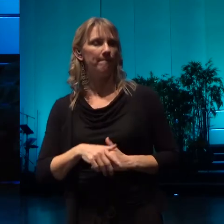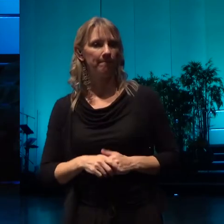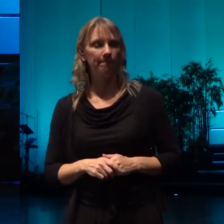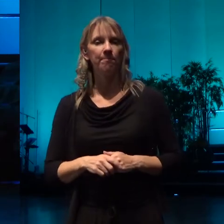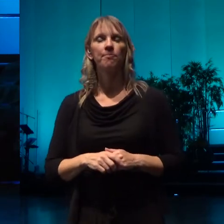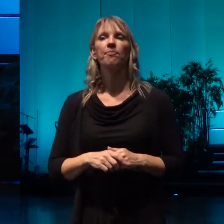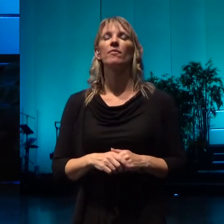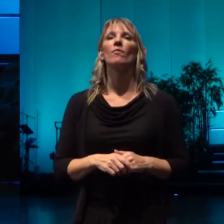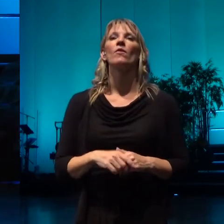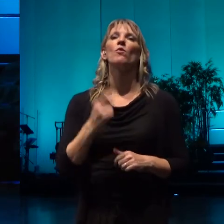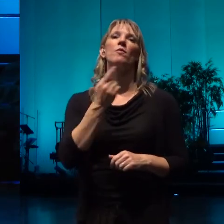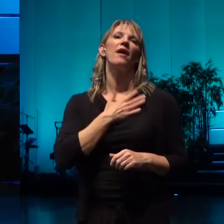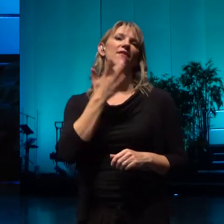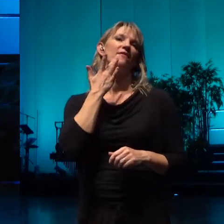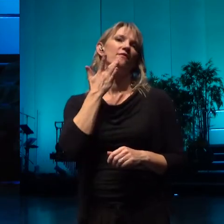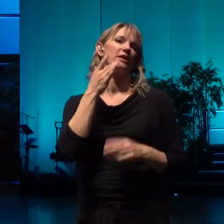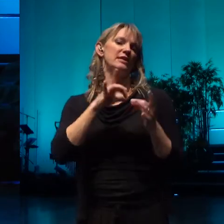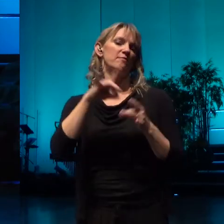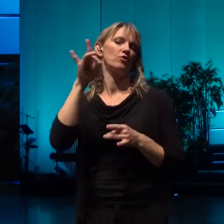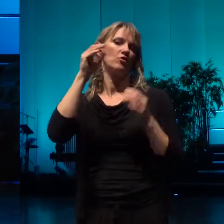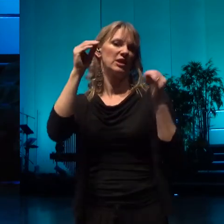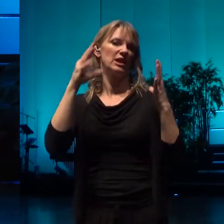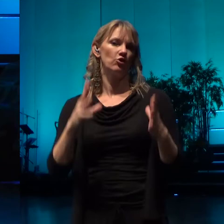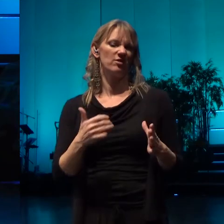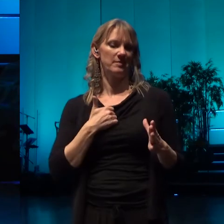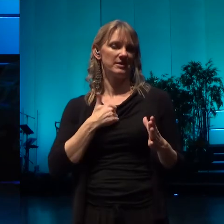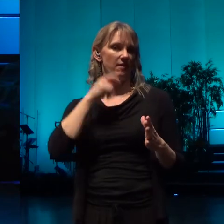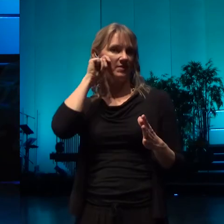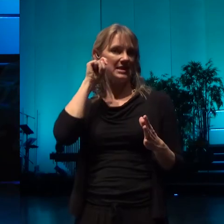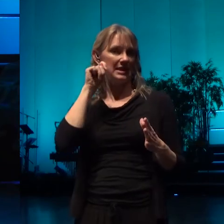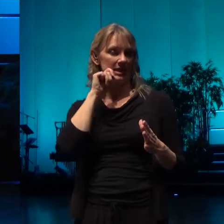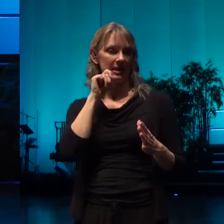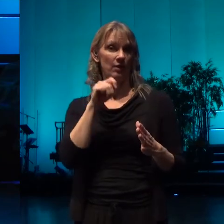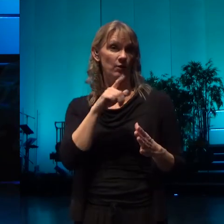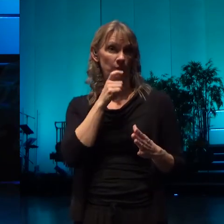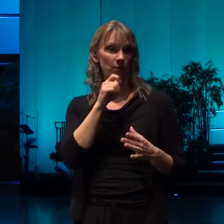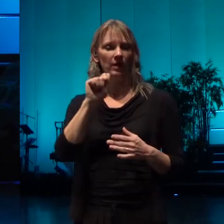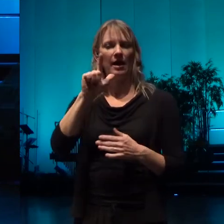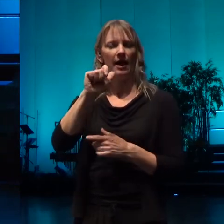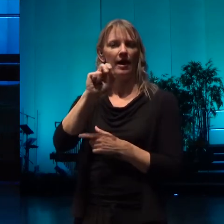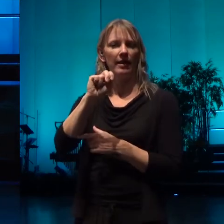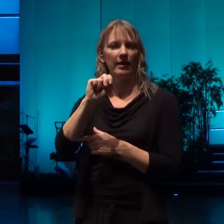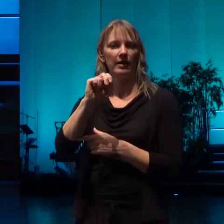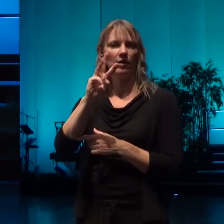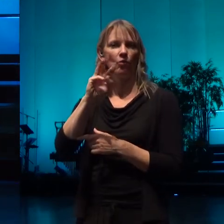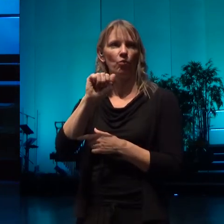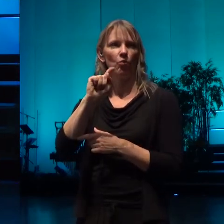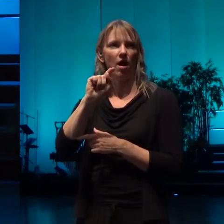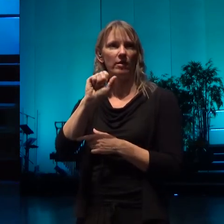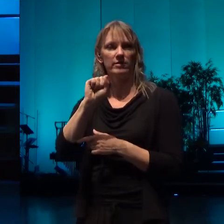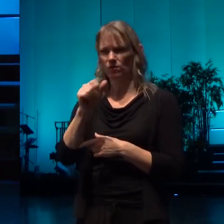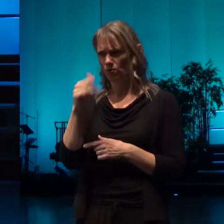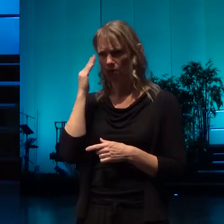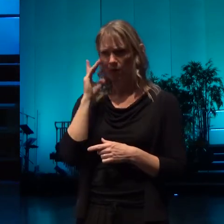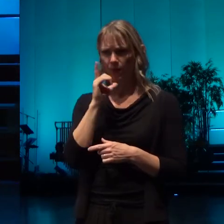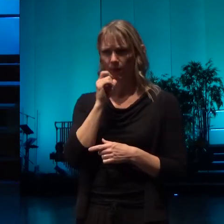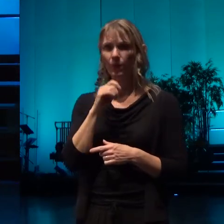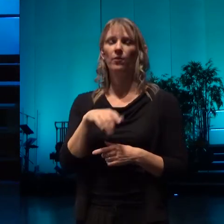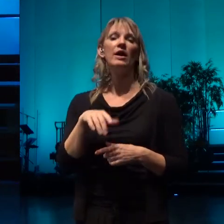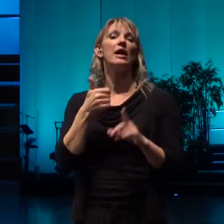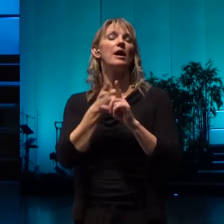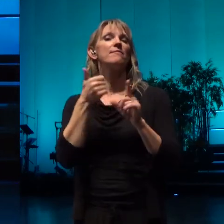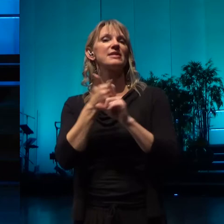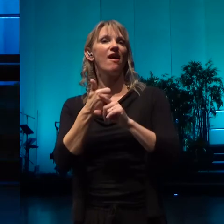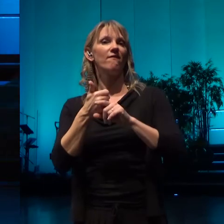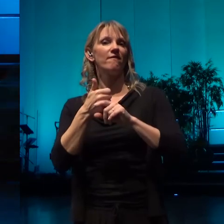One of my favorite spiritual teachers growing up when I was a teenager was Alan Watts. How many of us know who Alan Watts is? He's an